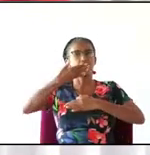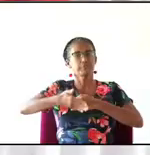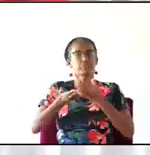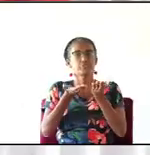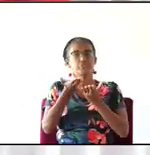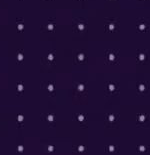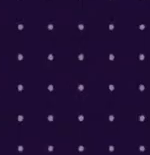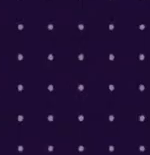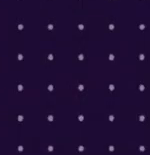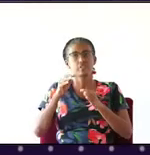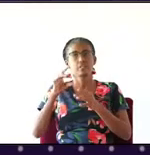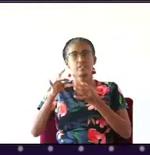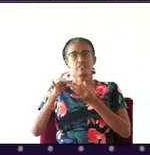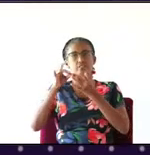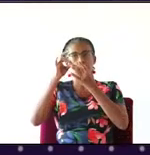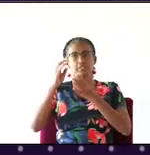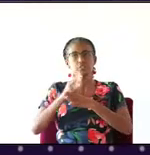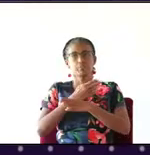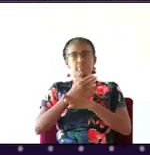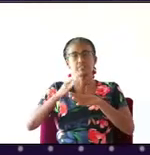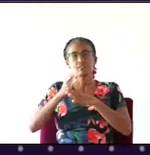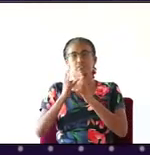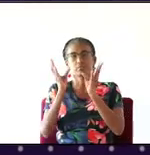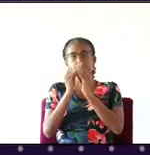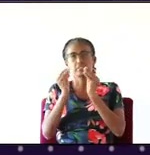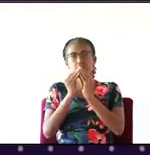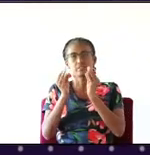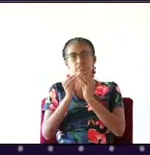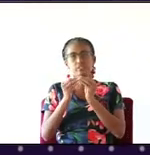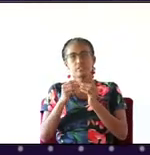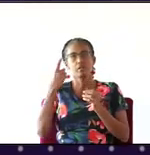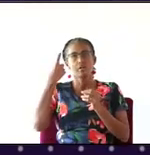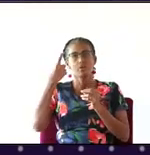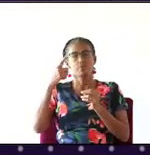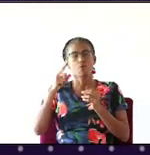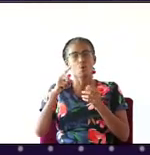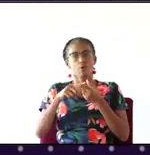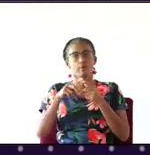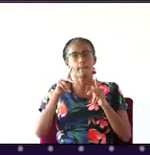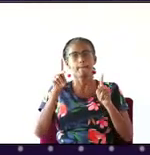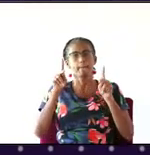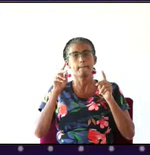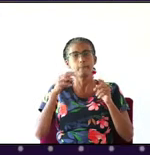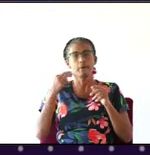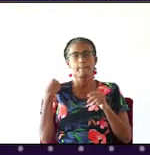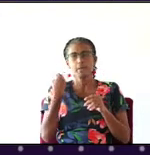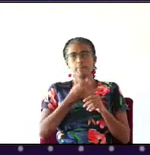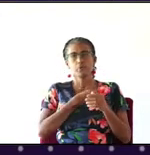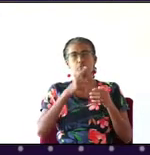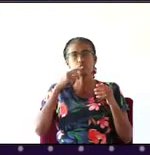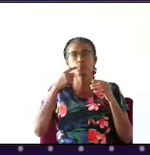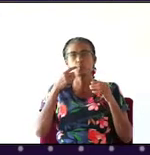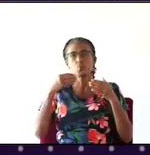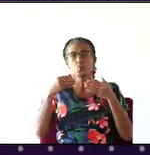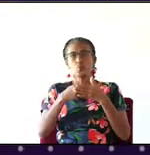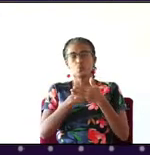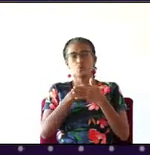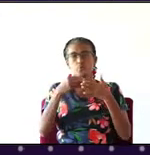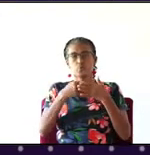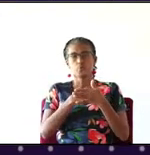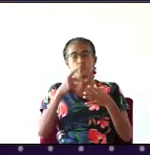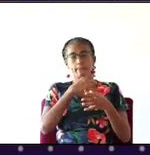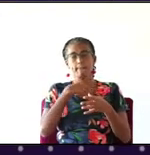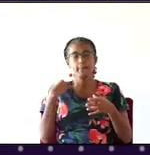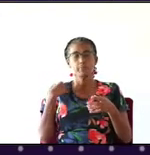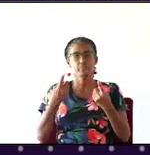this morning, for a formal vote from membership required to receive new members. Reading through the